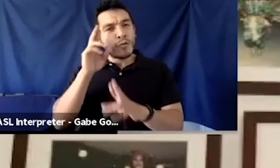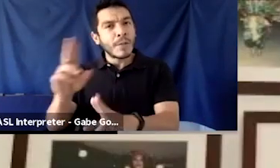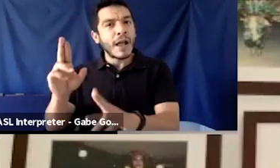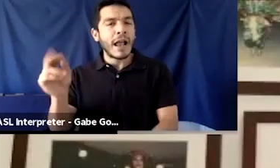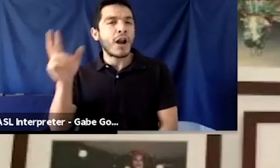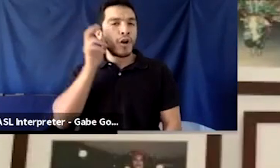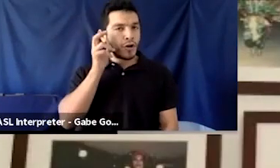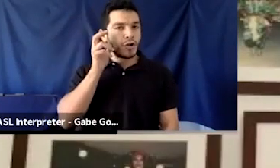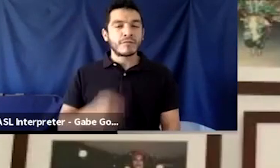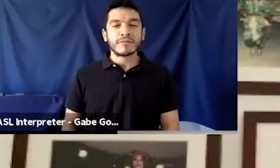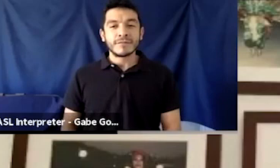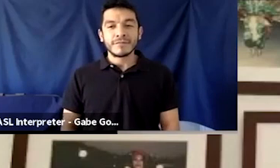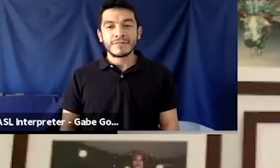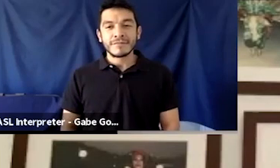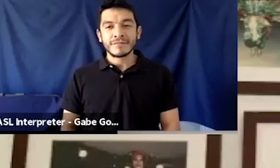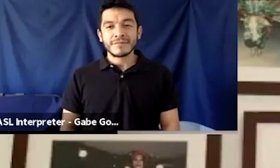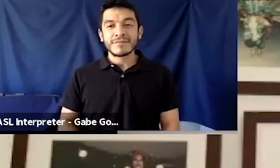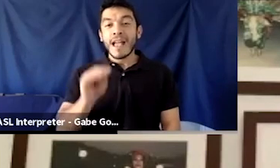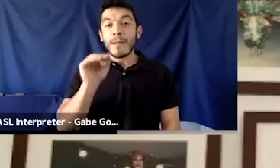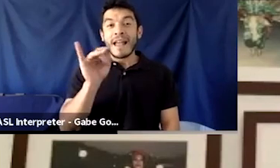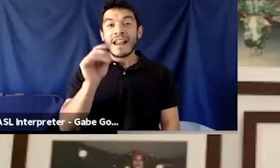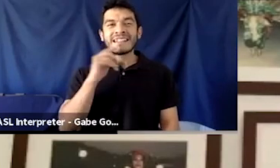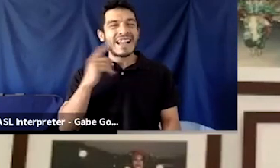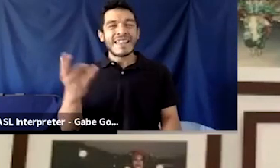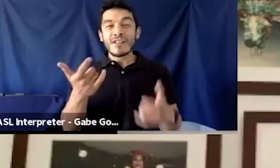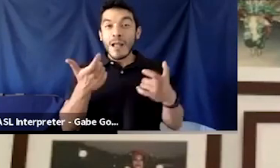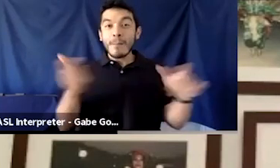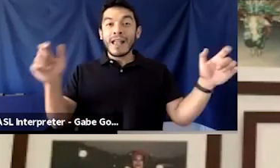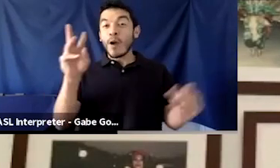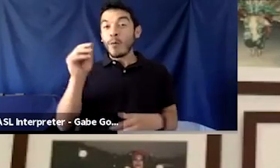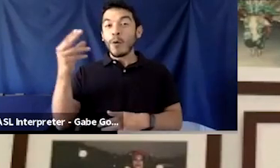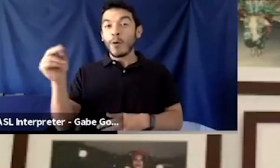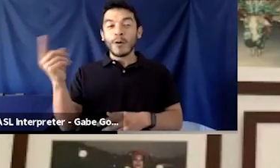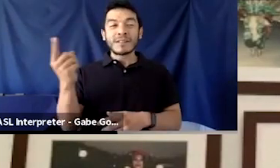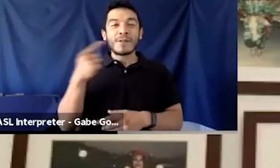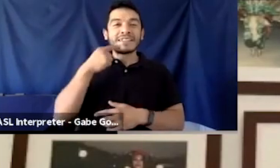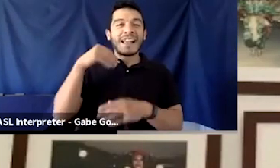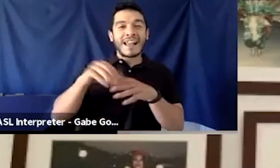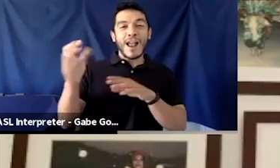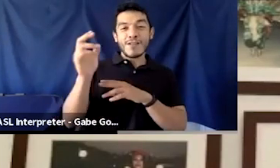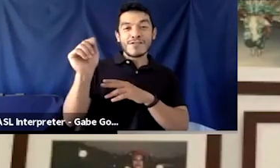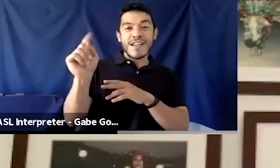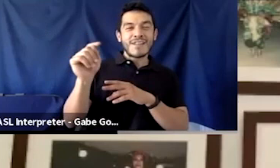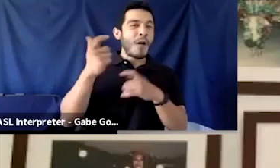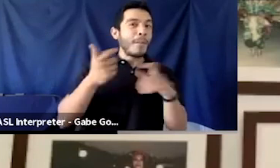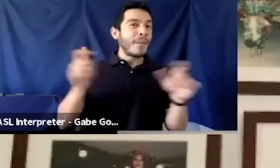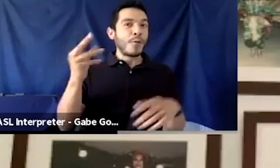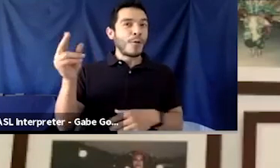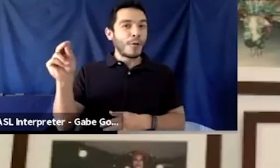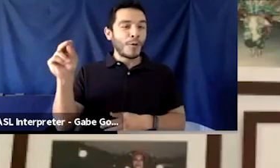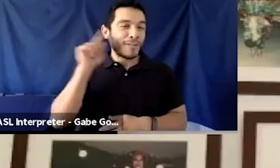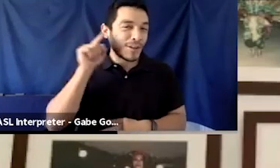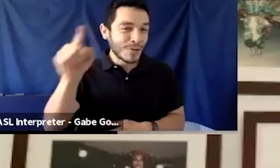was a big woohoo posted in our Q&A chat. So woohoo to you. And now I'm going to move on to